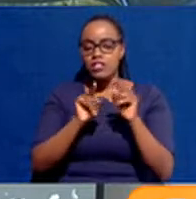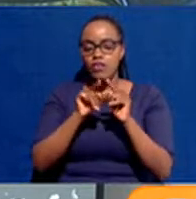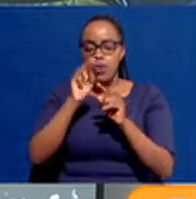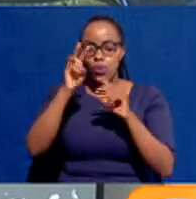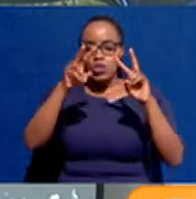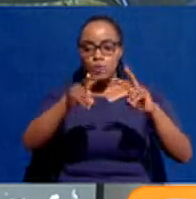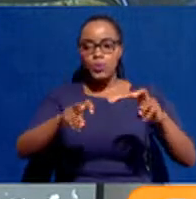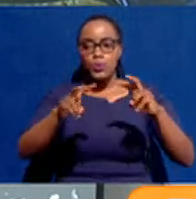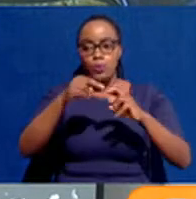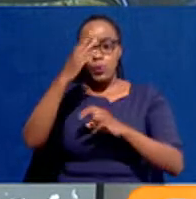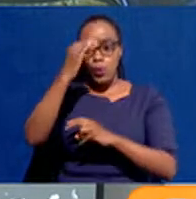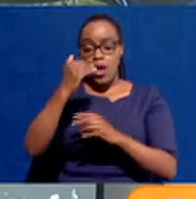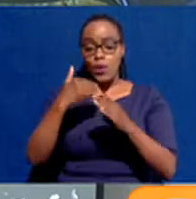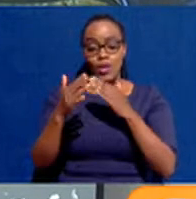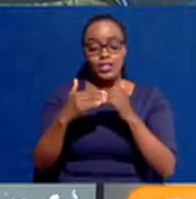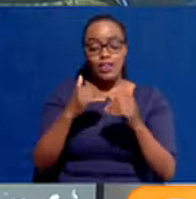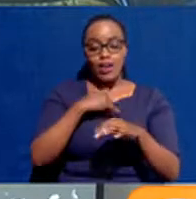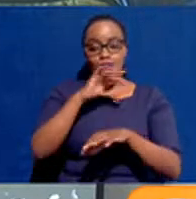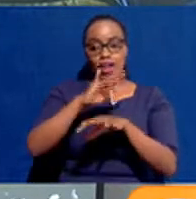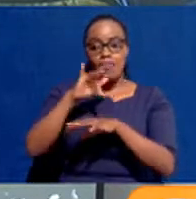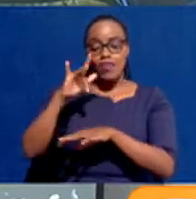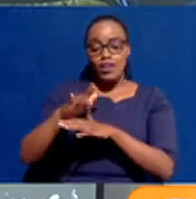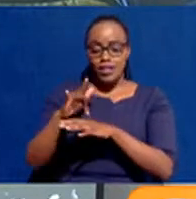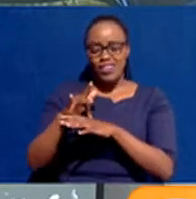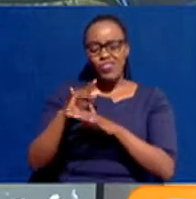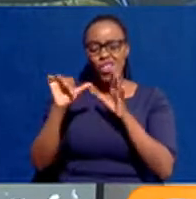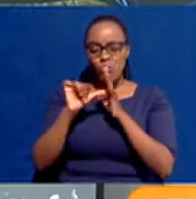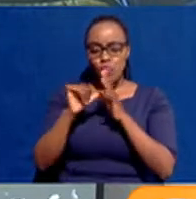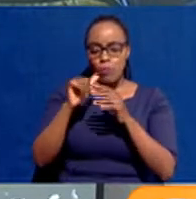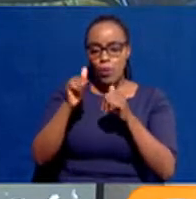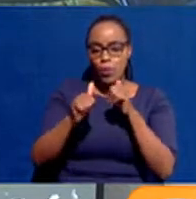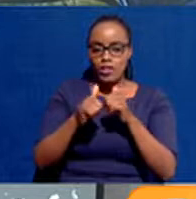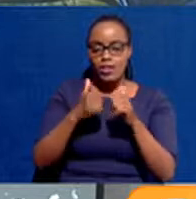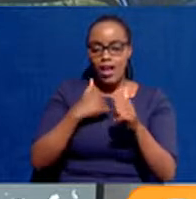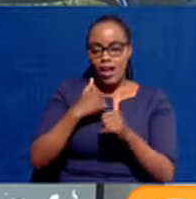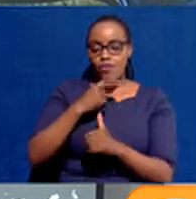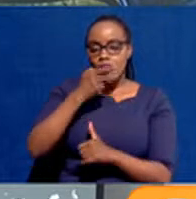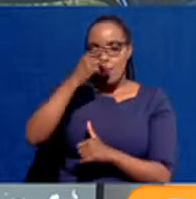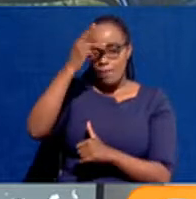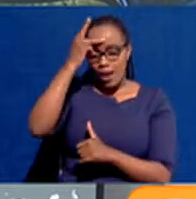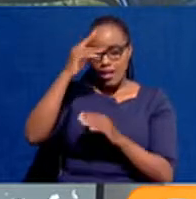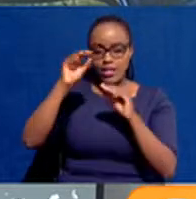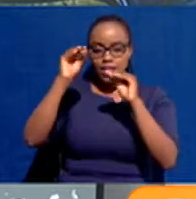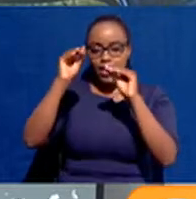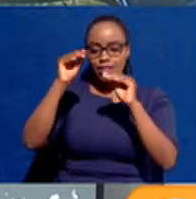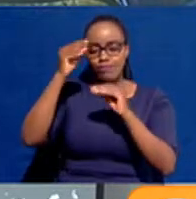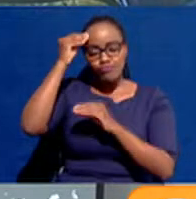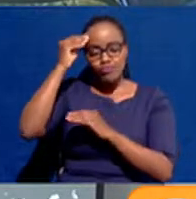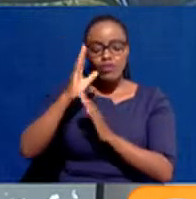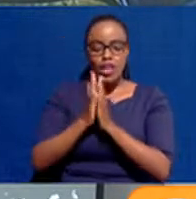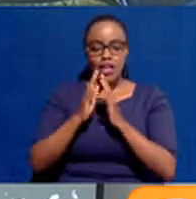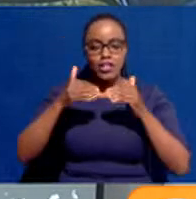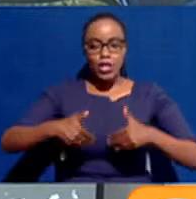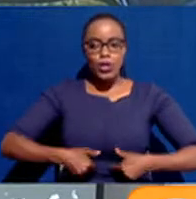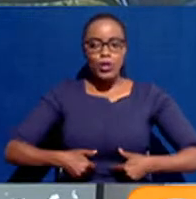kwa sababu yaliyowakumba baadhi, kwa masaibu yaliyowakumba baadhi ya wazazi, wanafunzi na hata